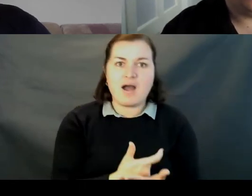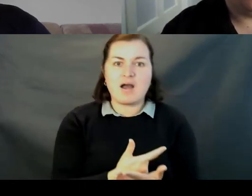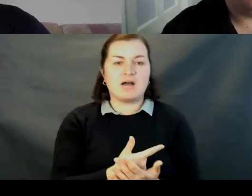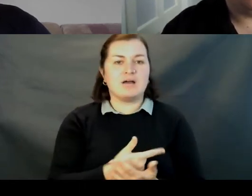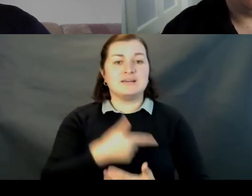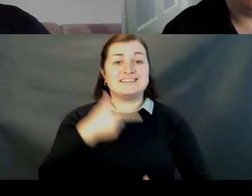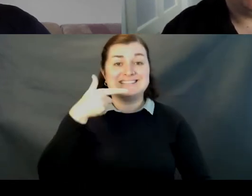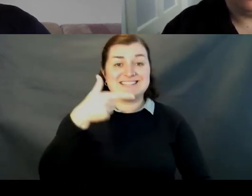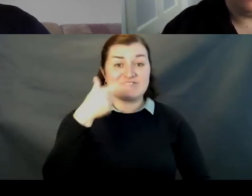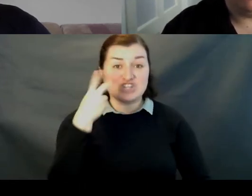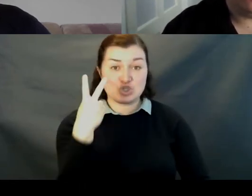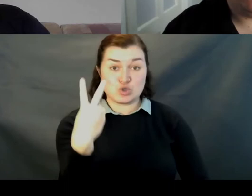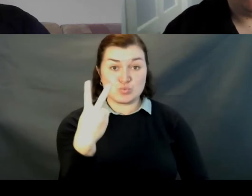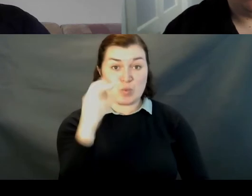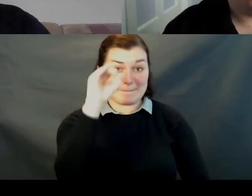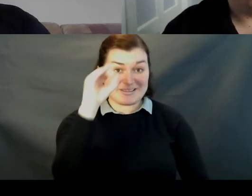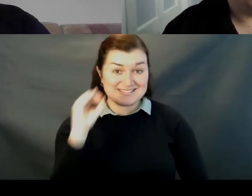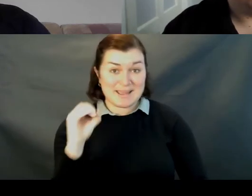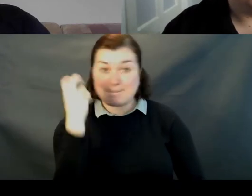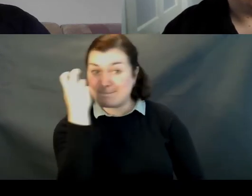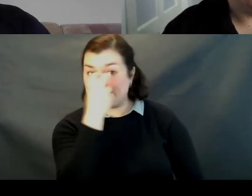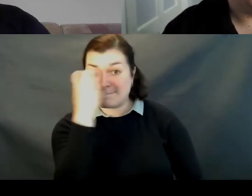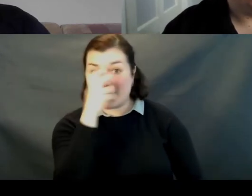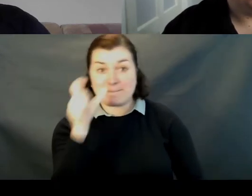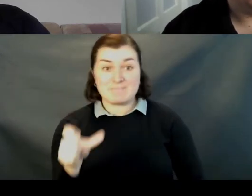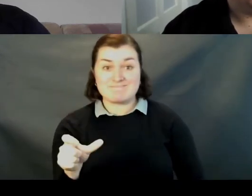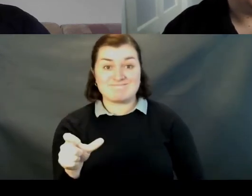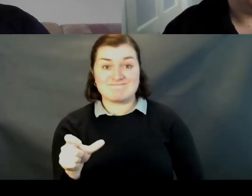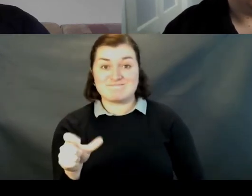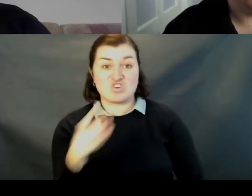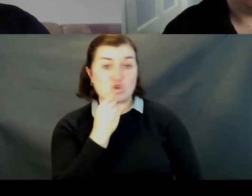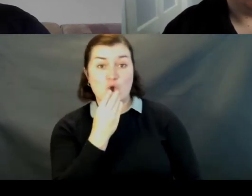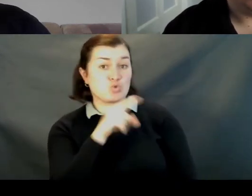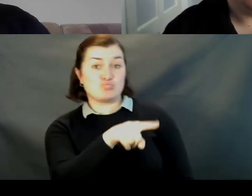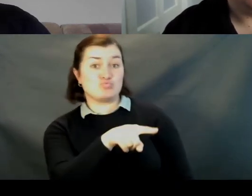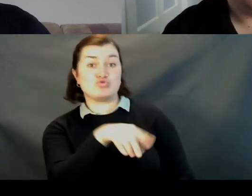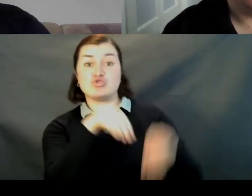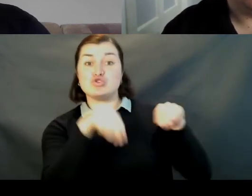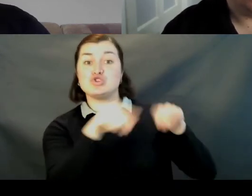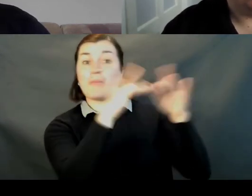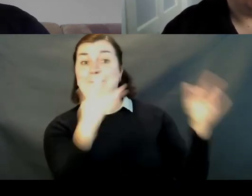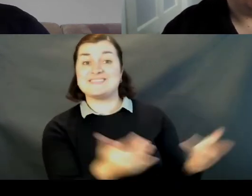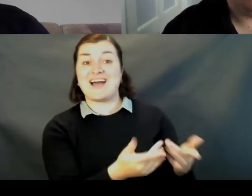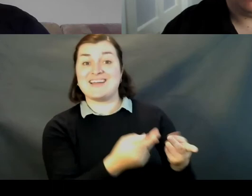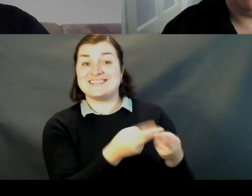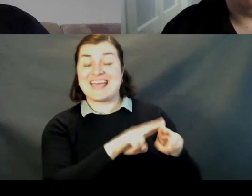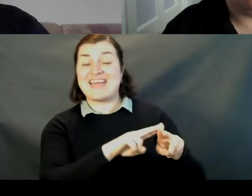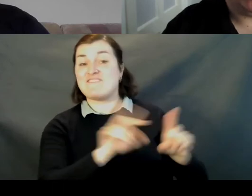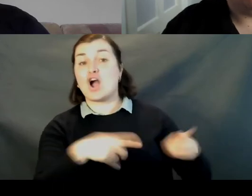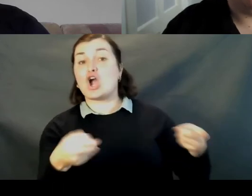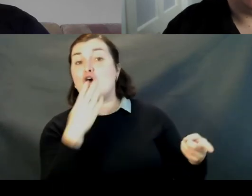of visually impaired and blind people will not use a retailer website if it's not accessible with a screen reader. And if